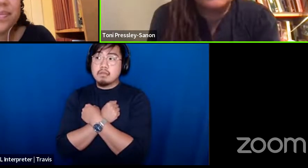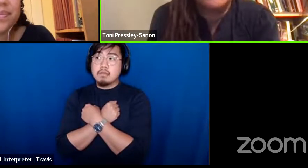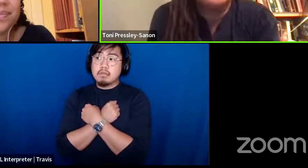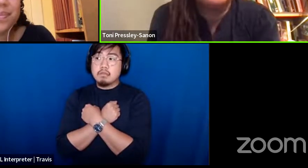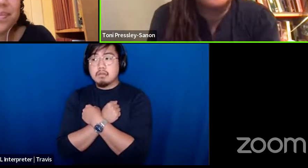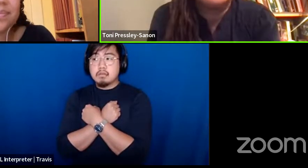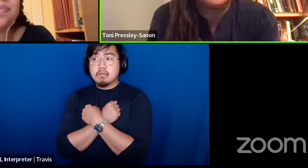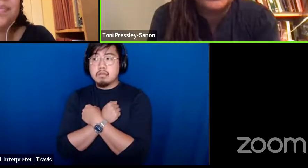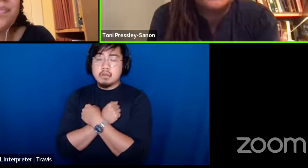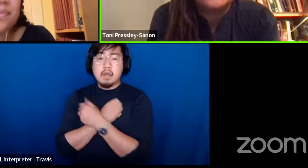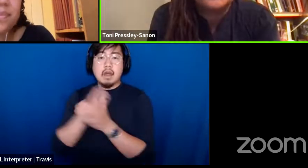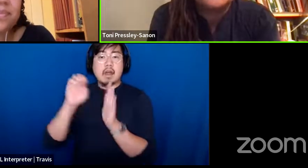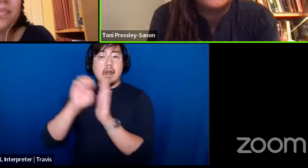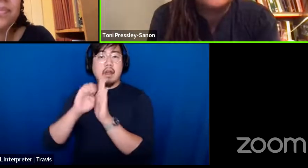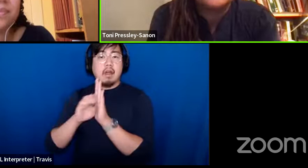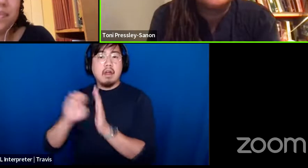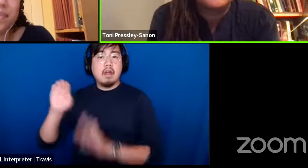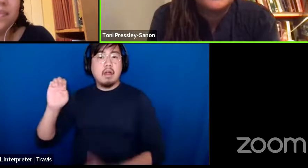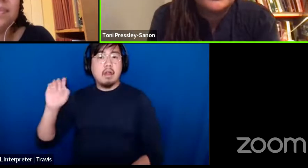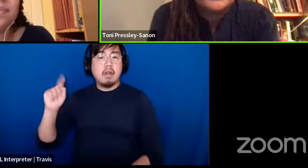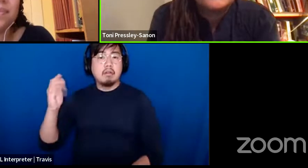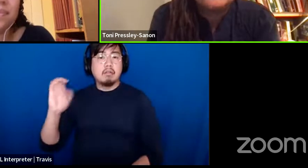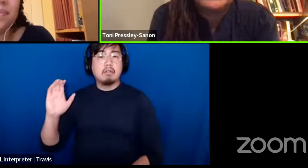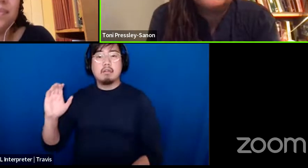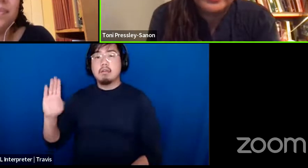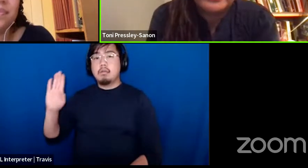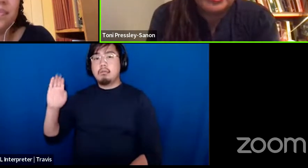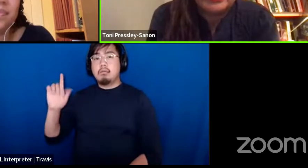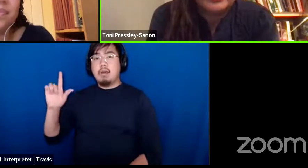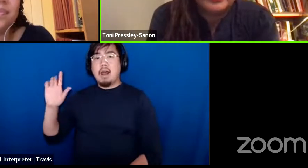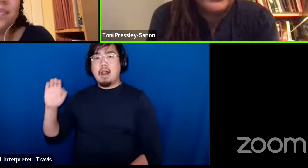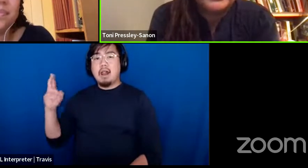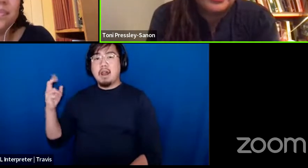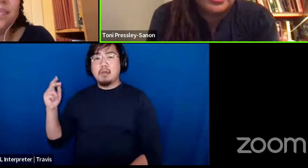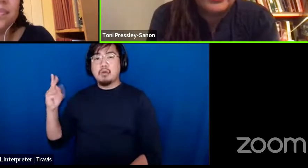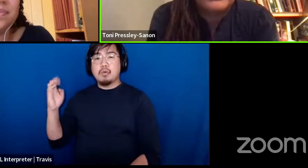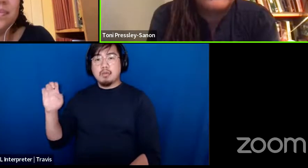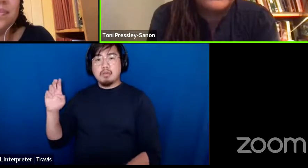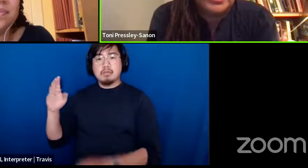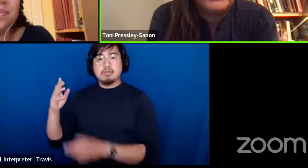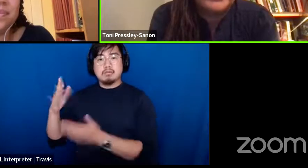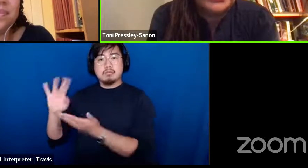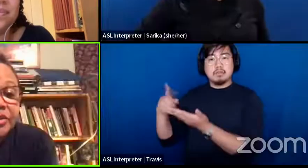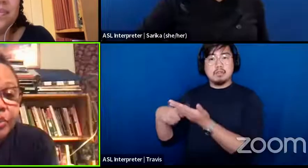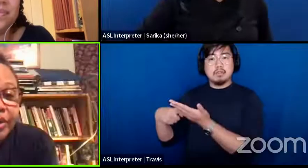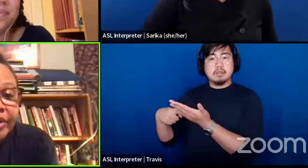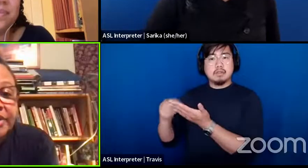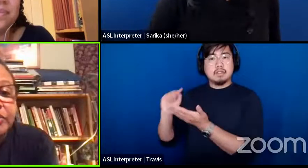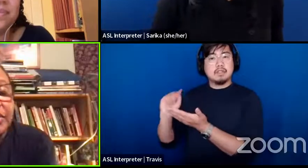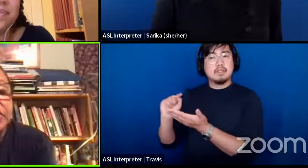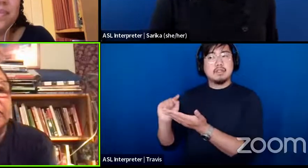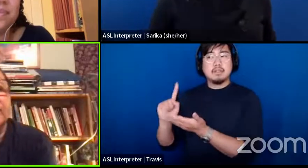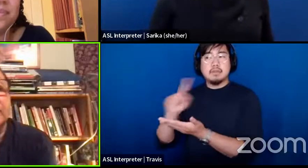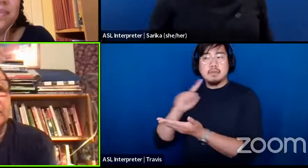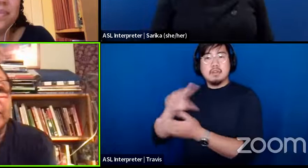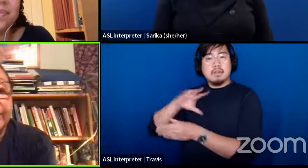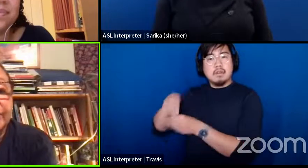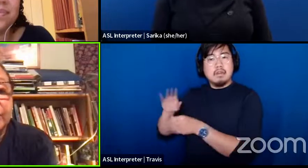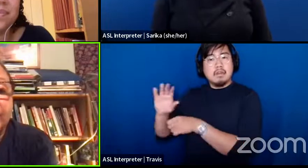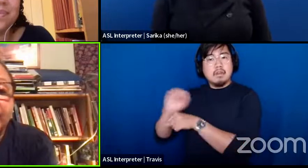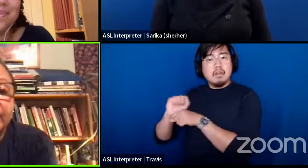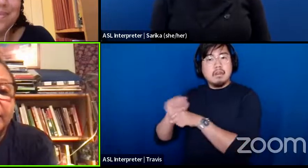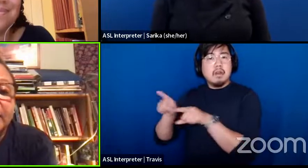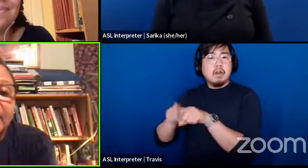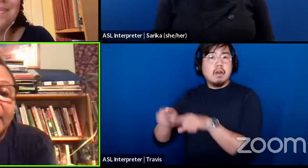Hooks sort of formally discusses. It was very much a part of his work, as well as Audre